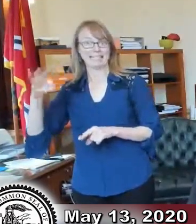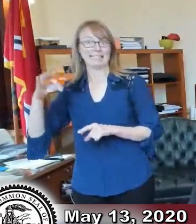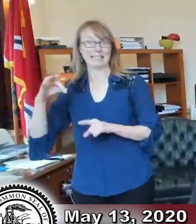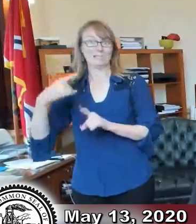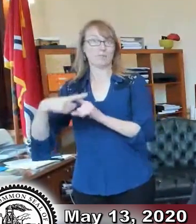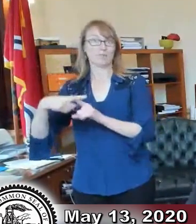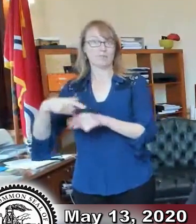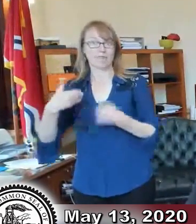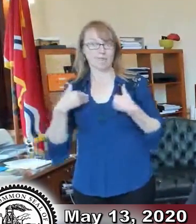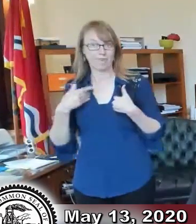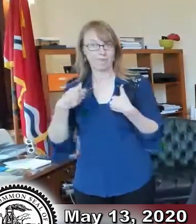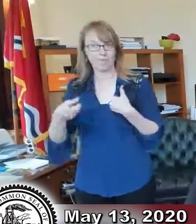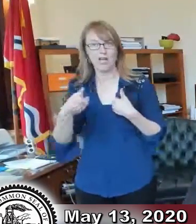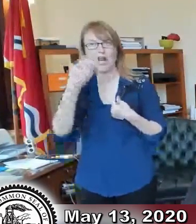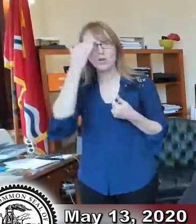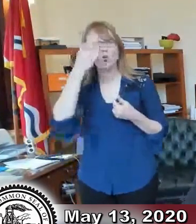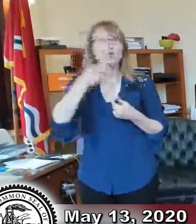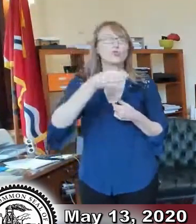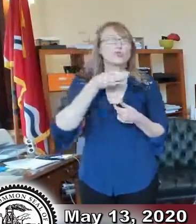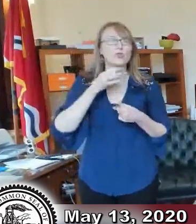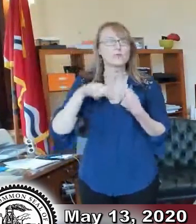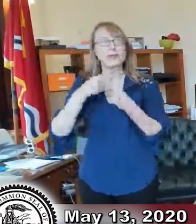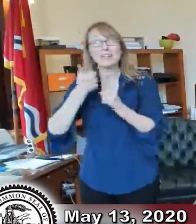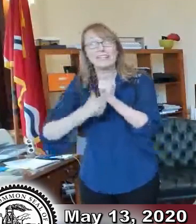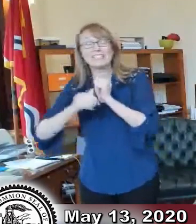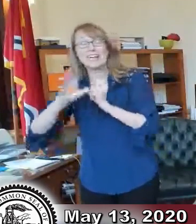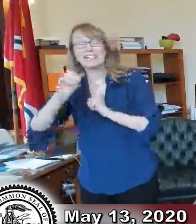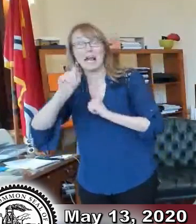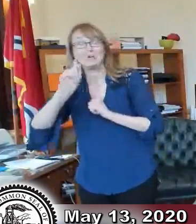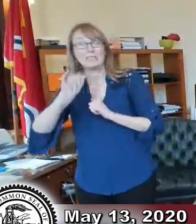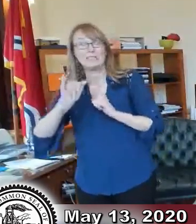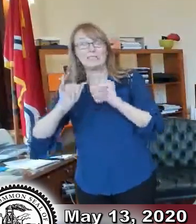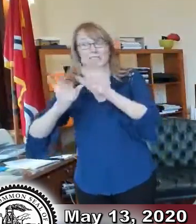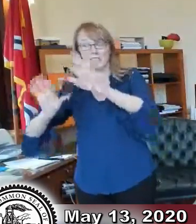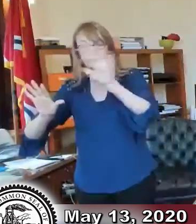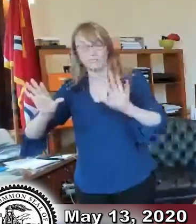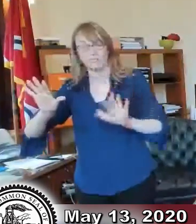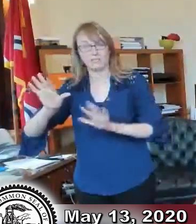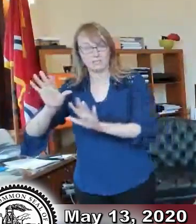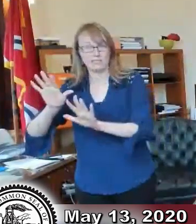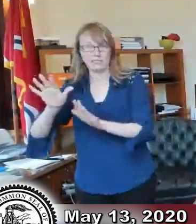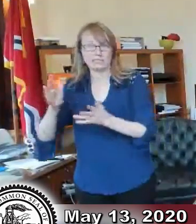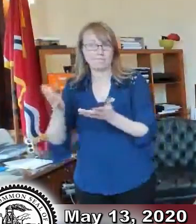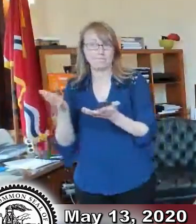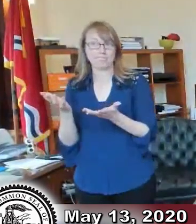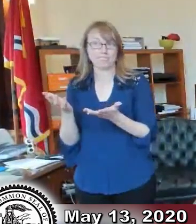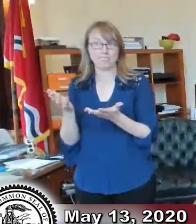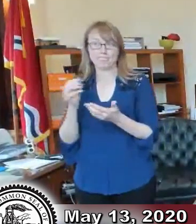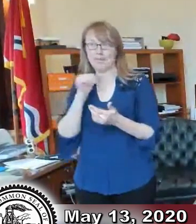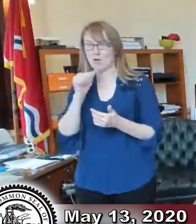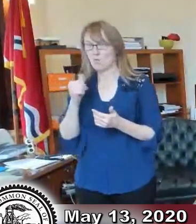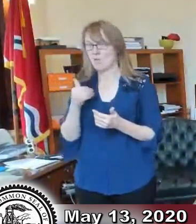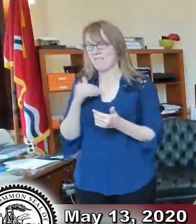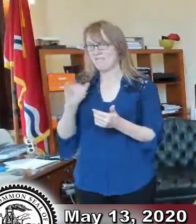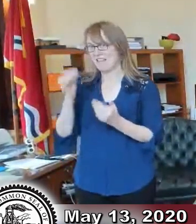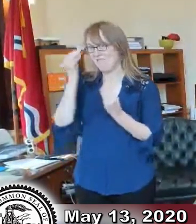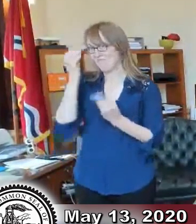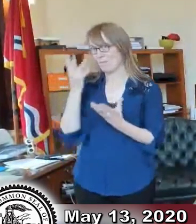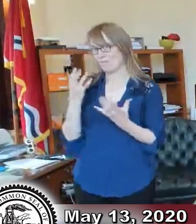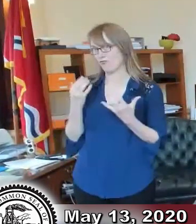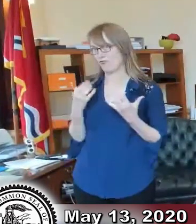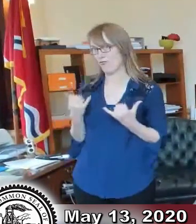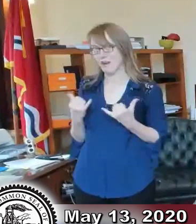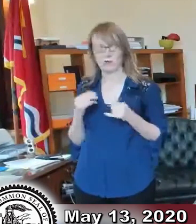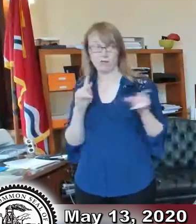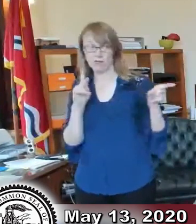county? And unless they've posted it recently, Kyle's going to look for it right now. I don't think we have that data.